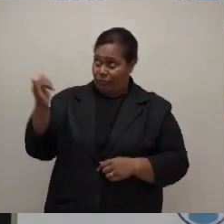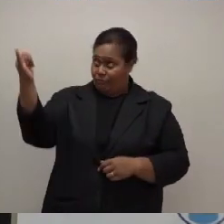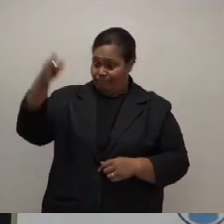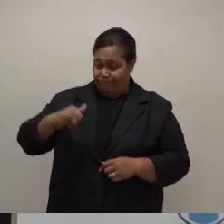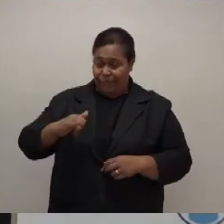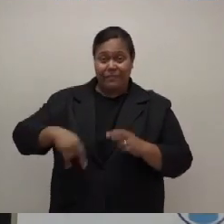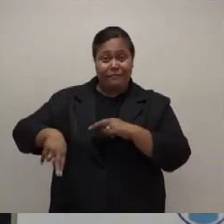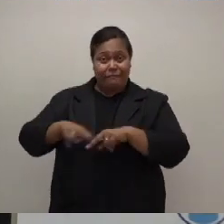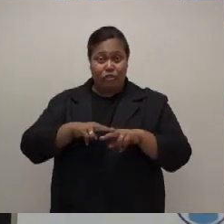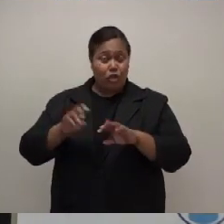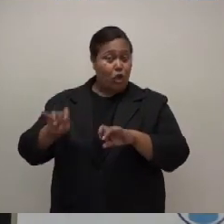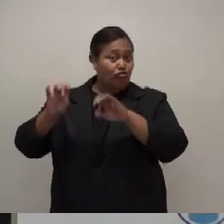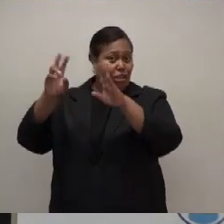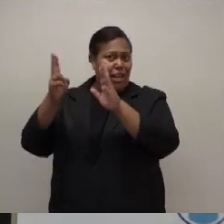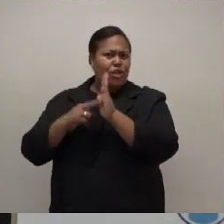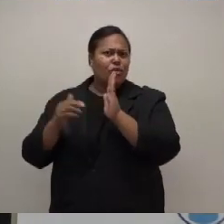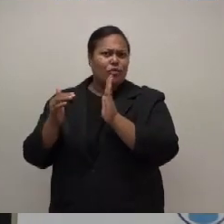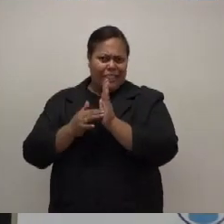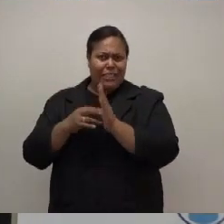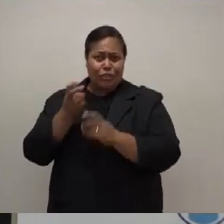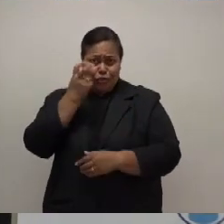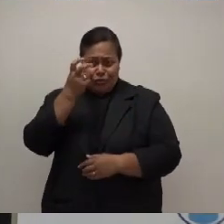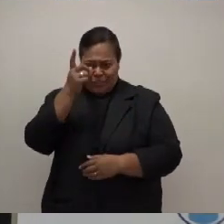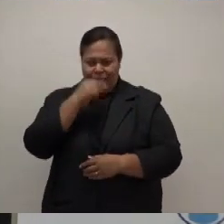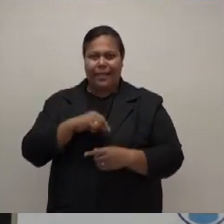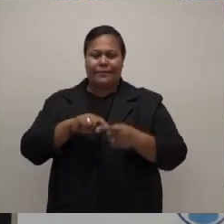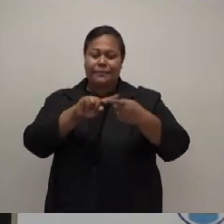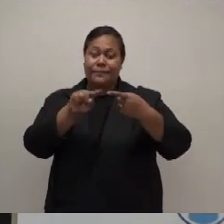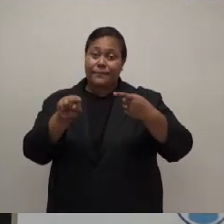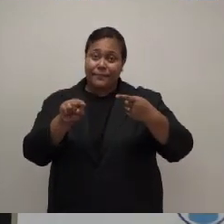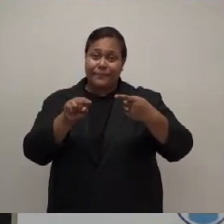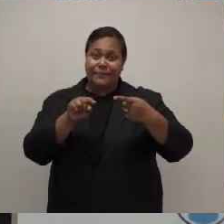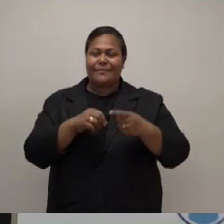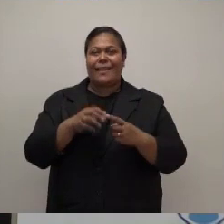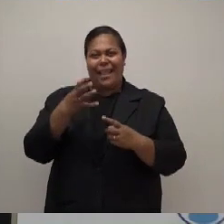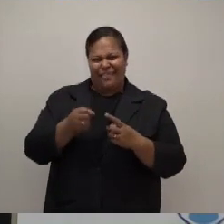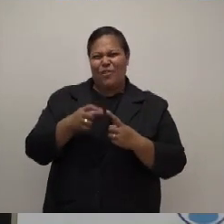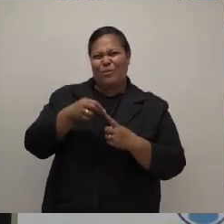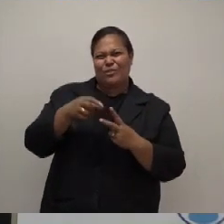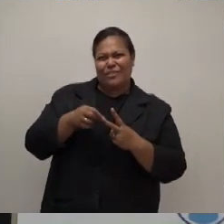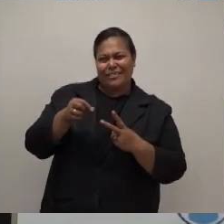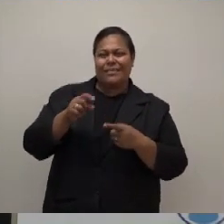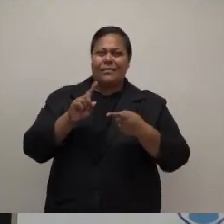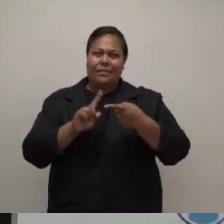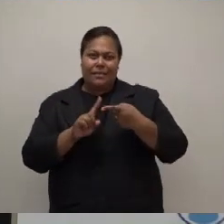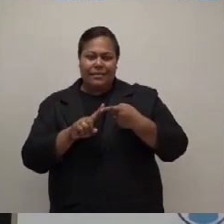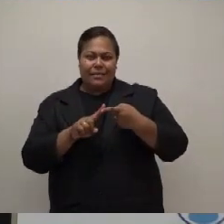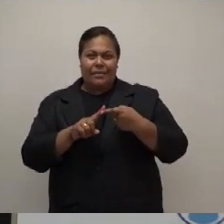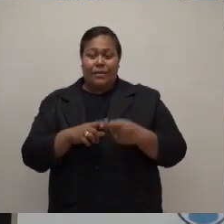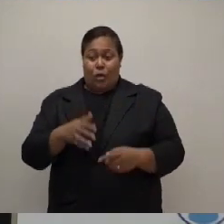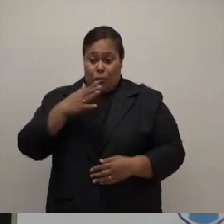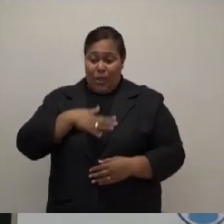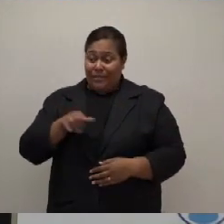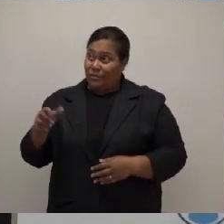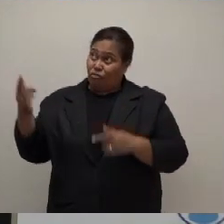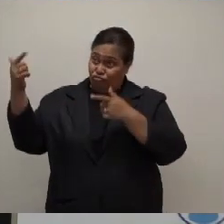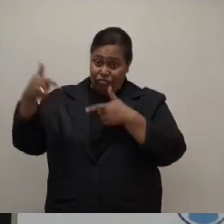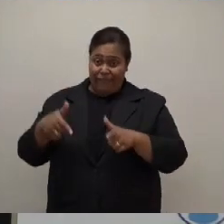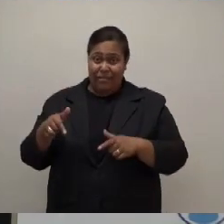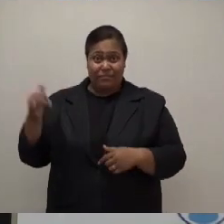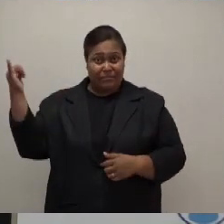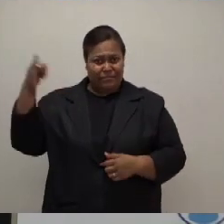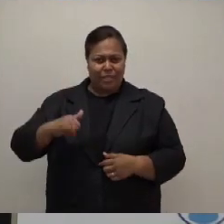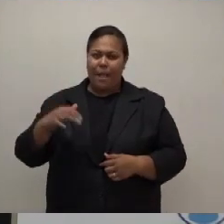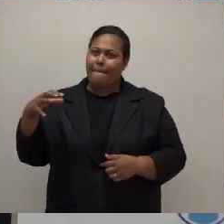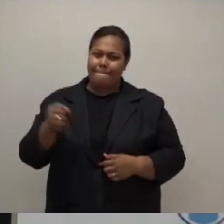and New Zealand tourists can do one of the following. Option 1, intending travelers must present a certificate